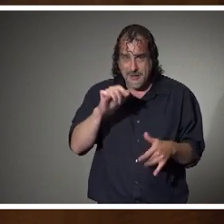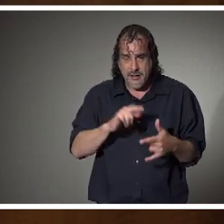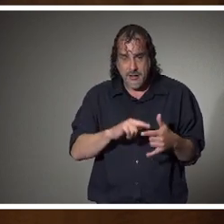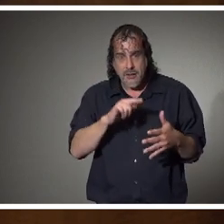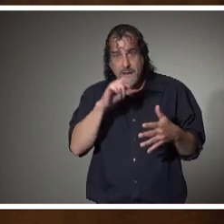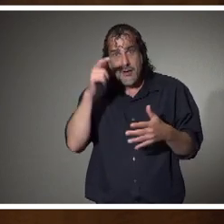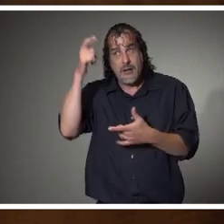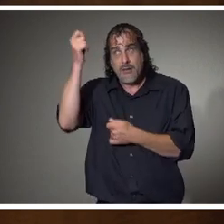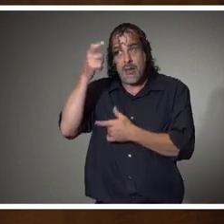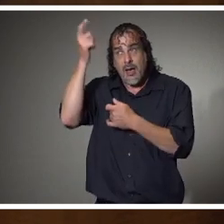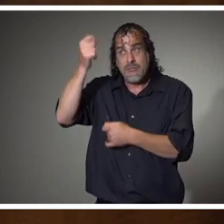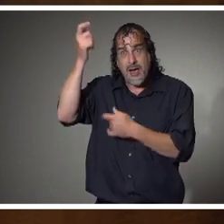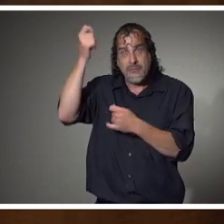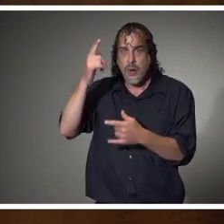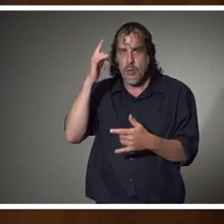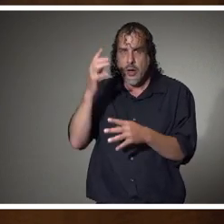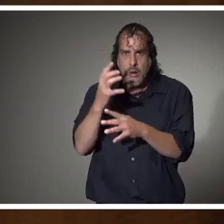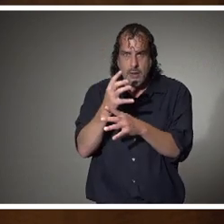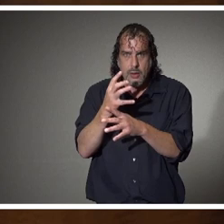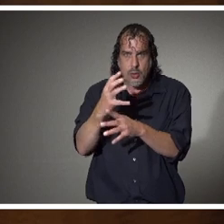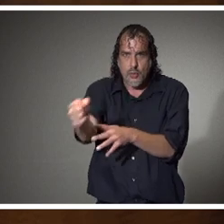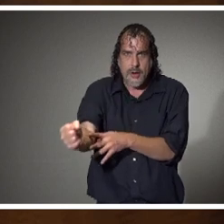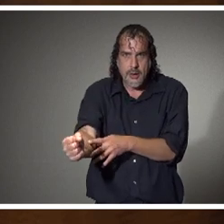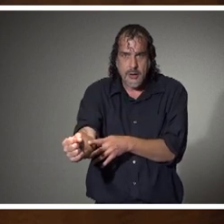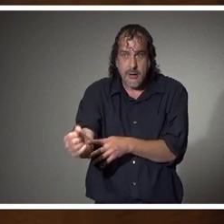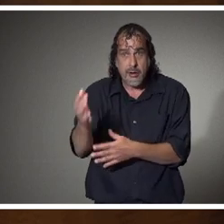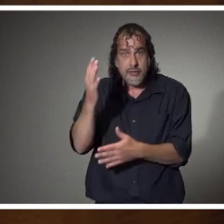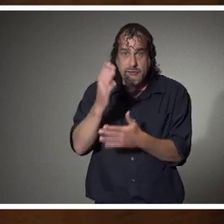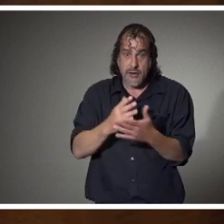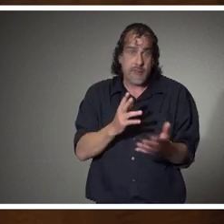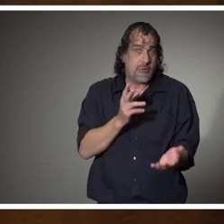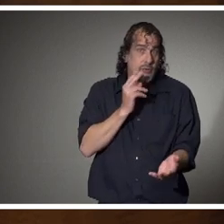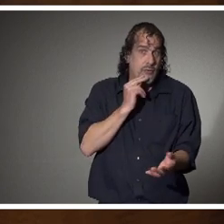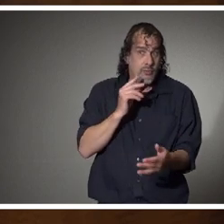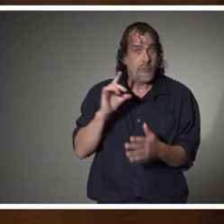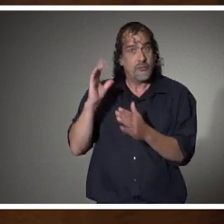benefits are going to run out, and some of them are going to run out